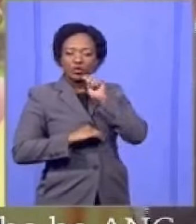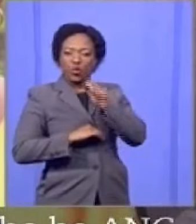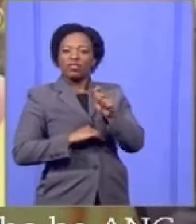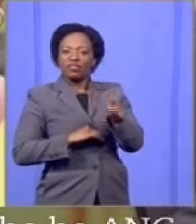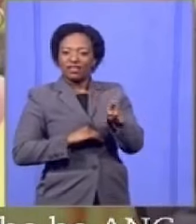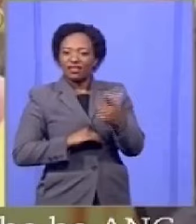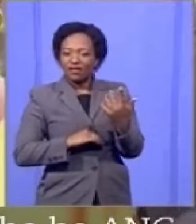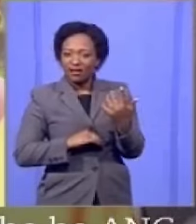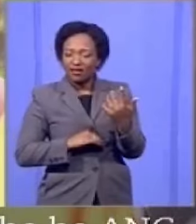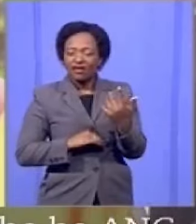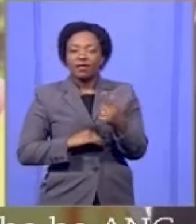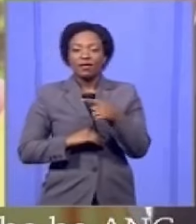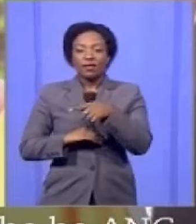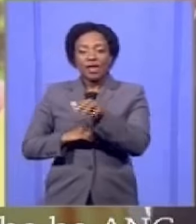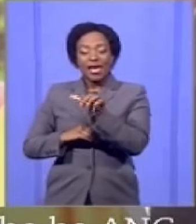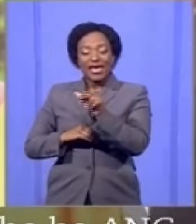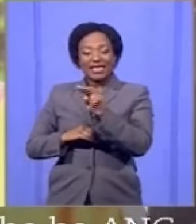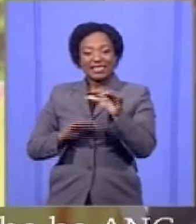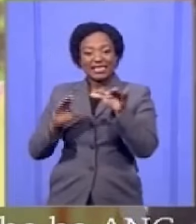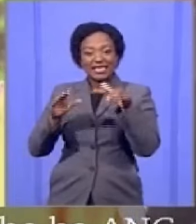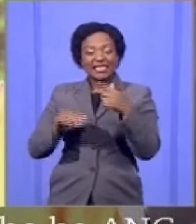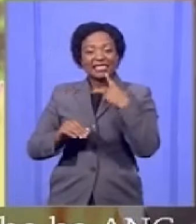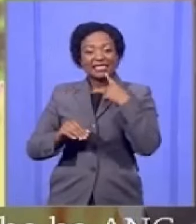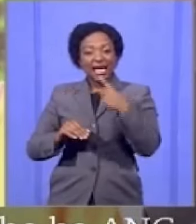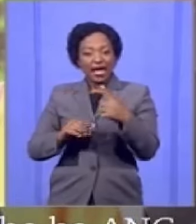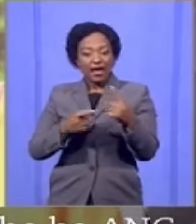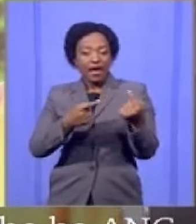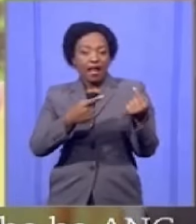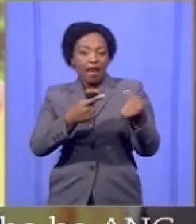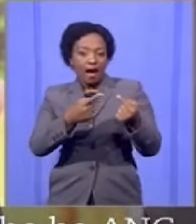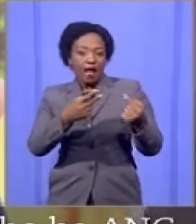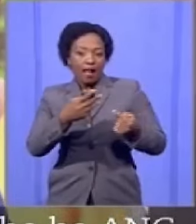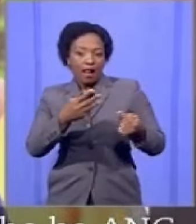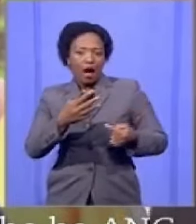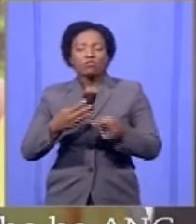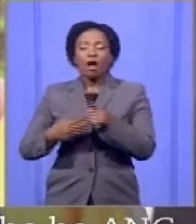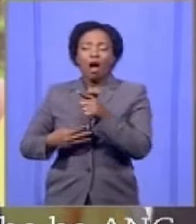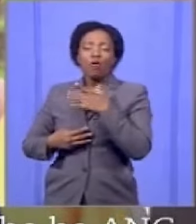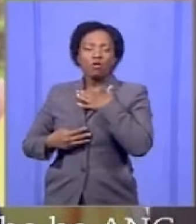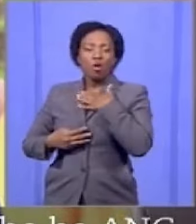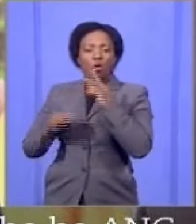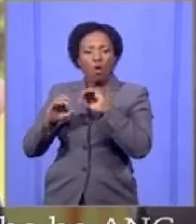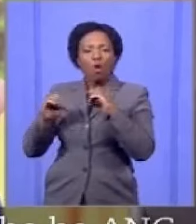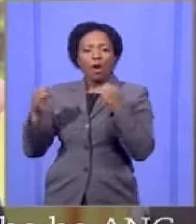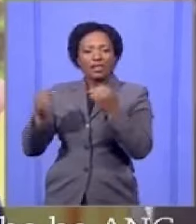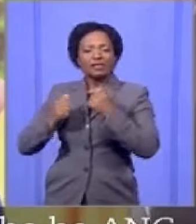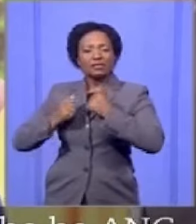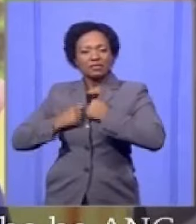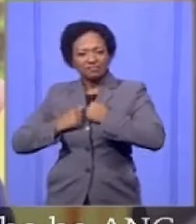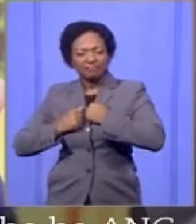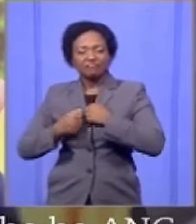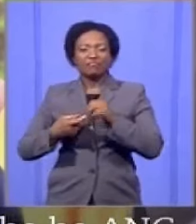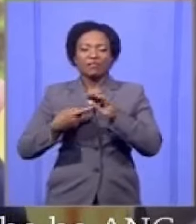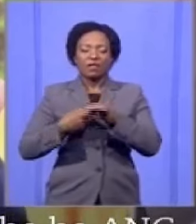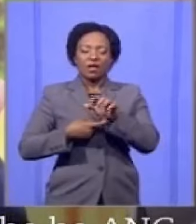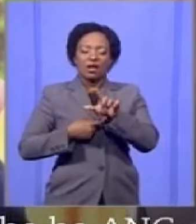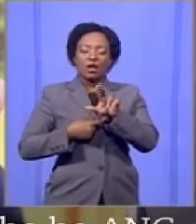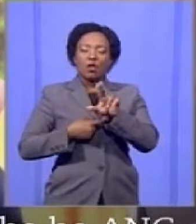when this ANC says the following things, we know this is our movement. Luthuli comes from